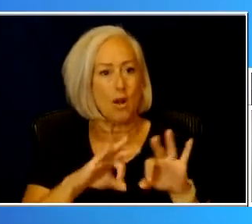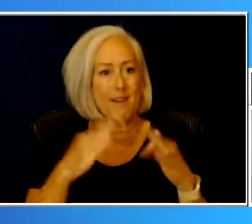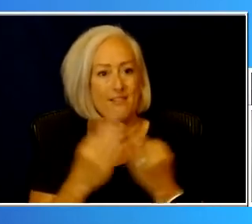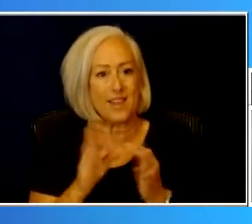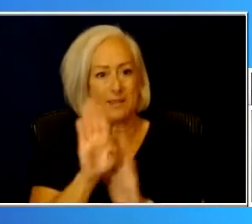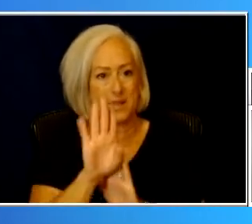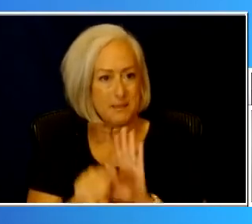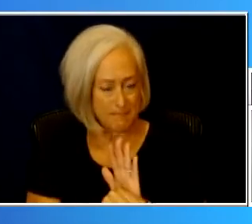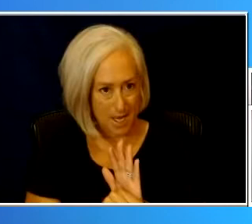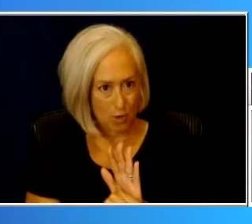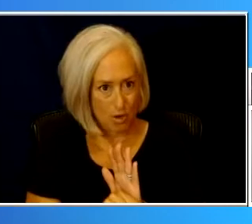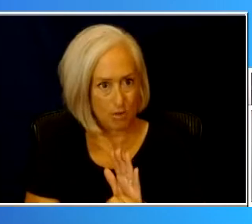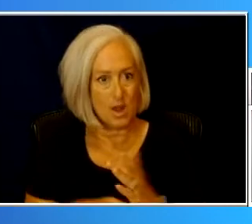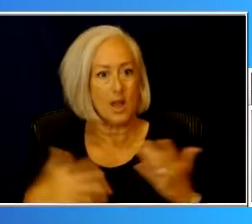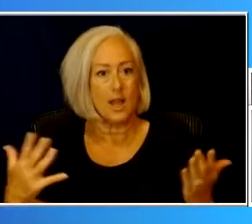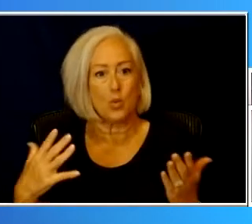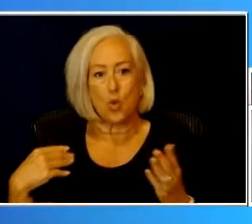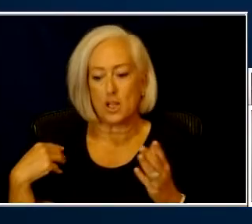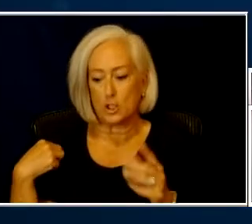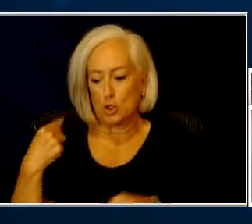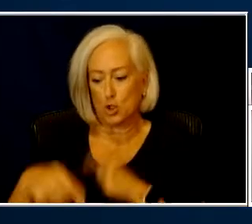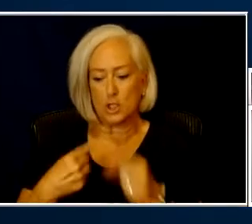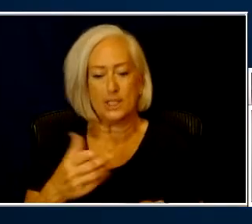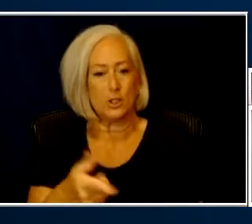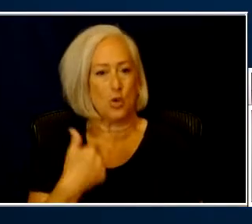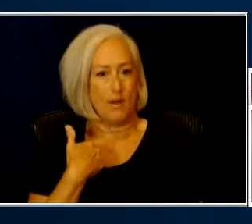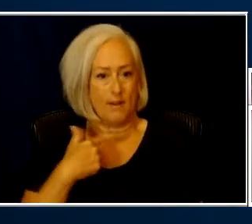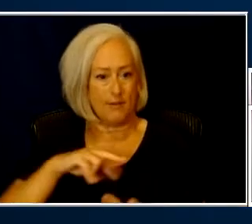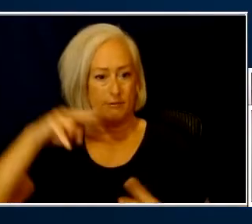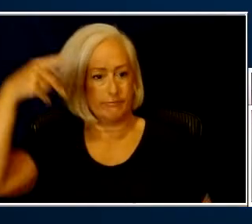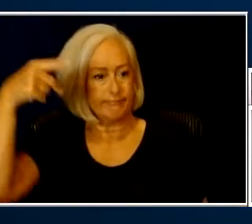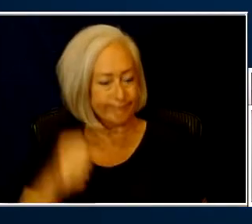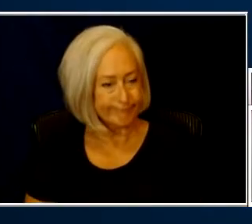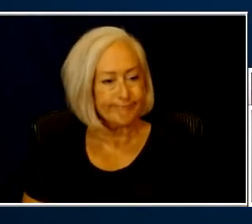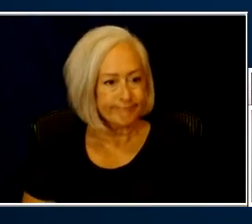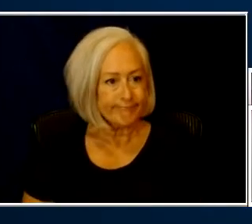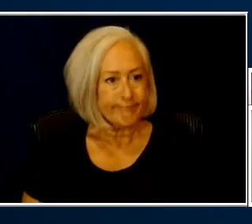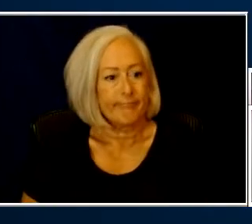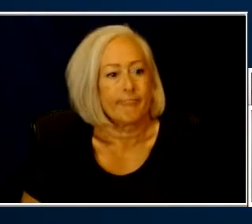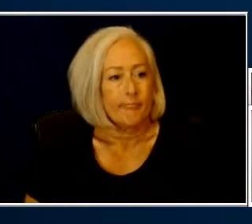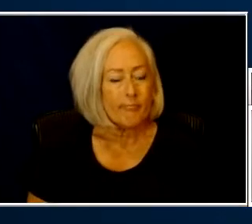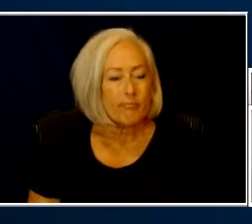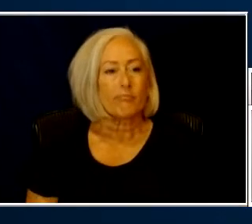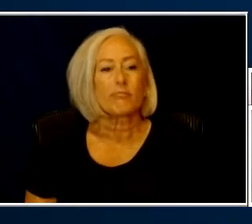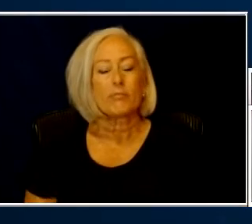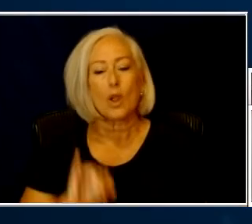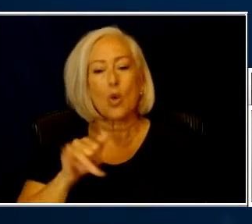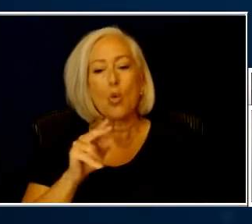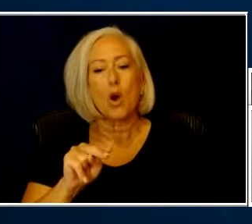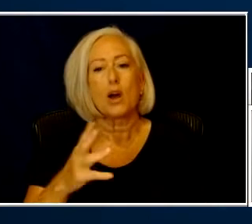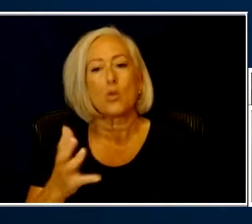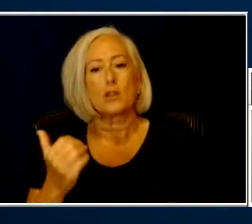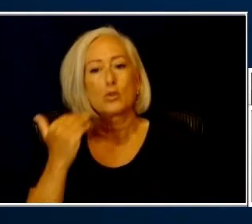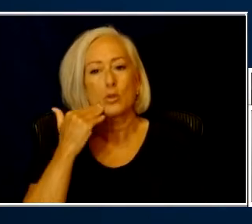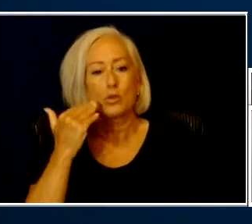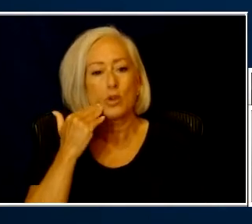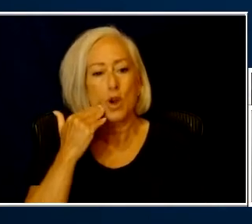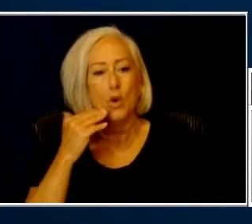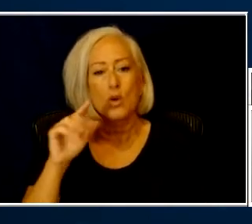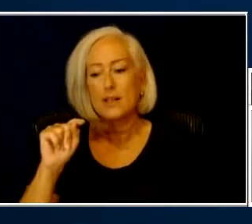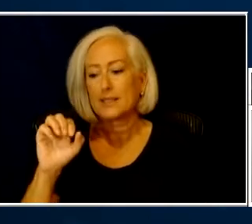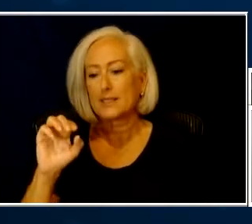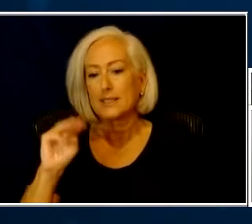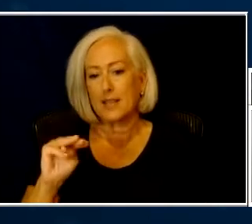what genes you may carry. Okay, Juan also wants to know, are there indications of stem cell therapy in